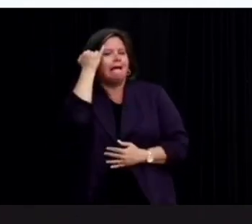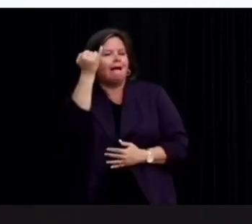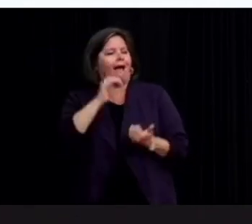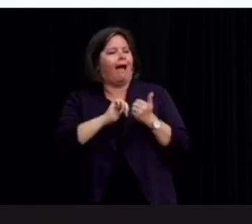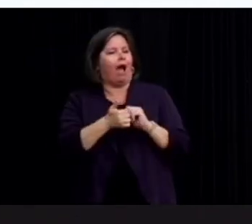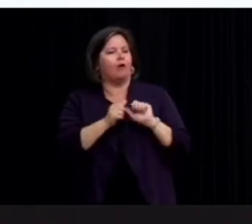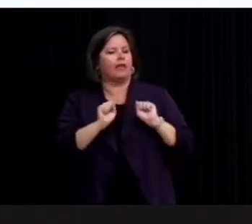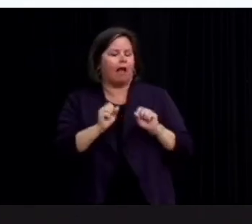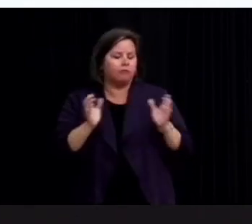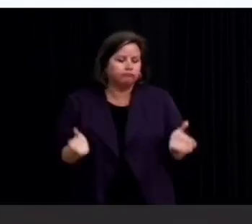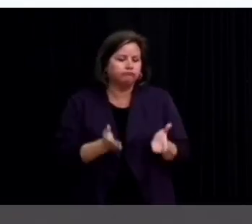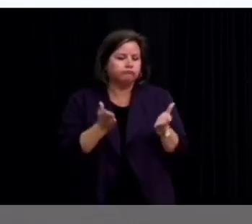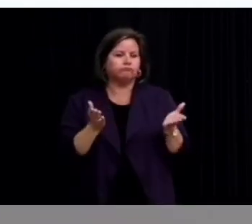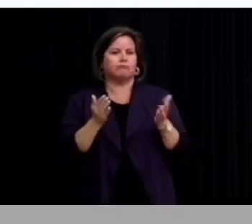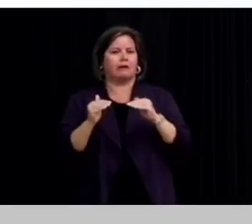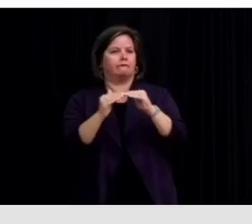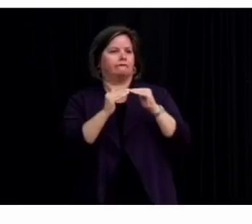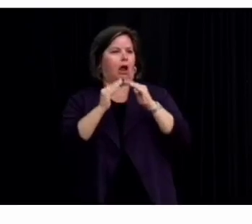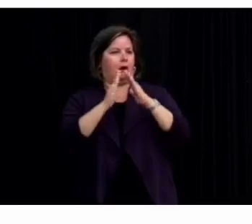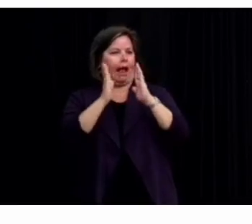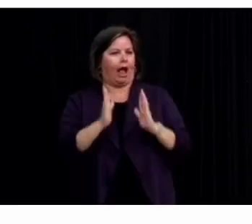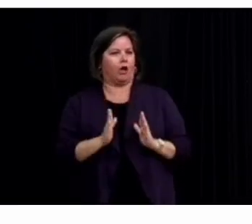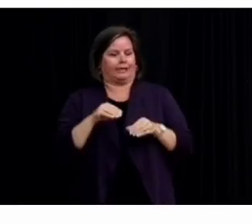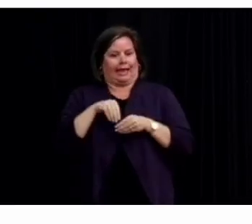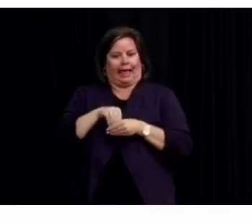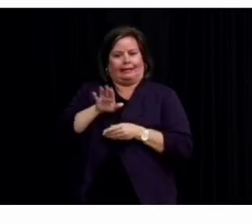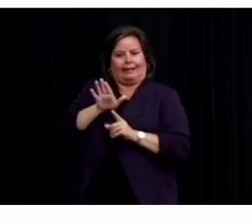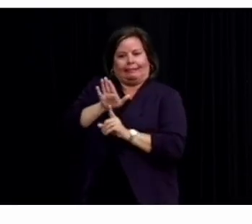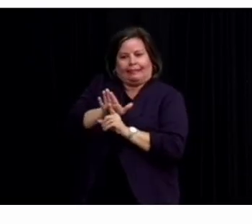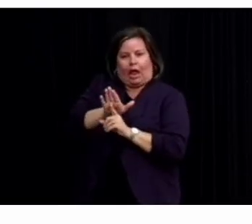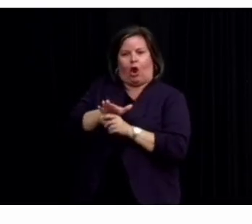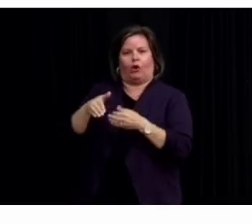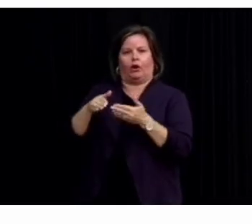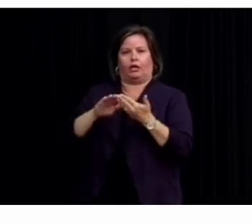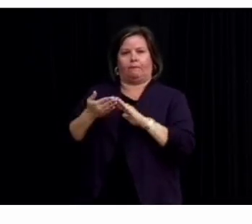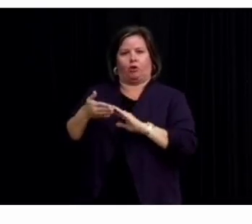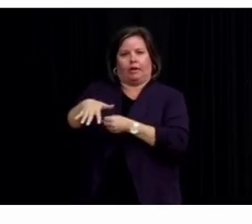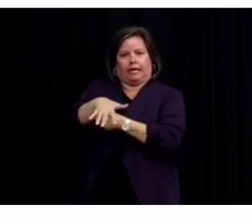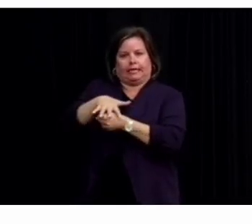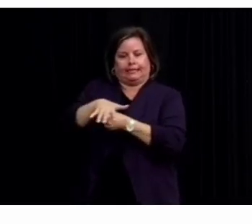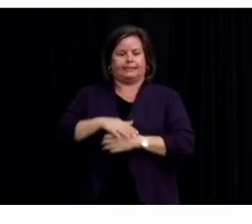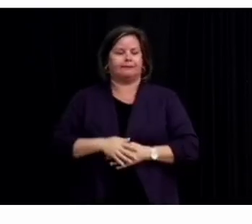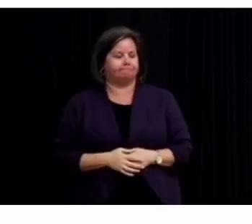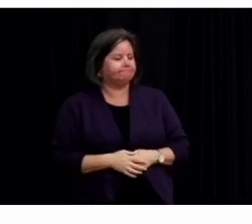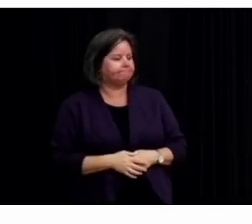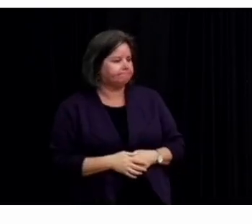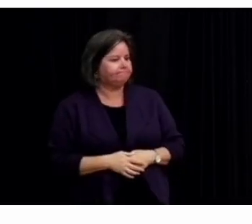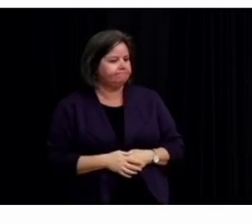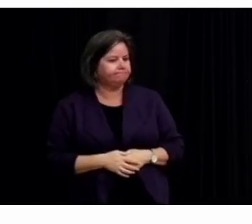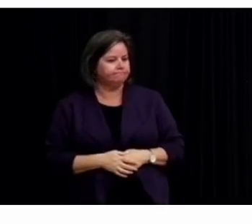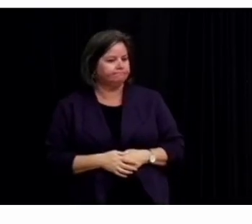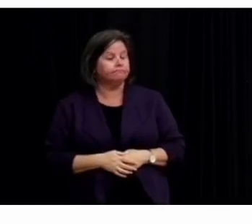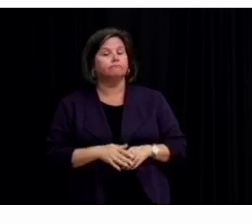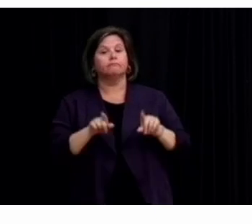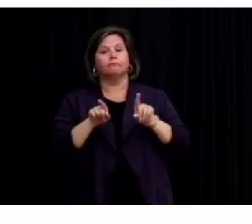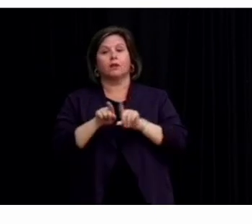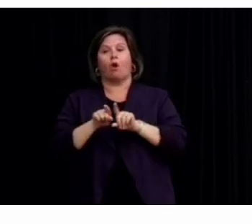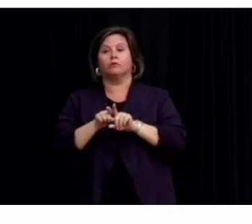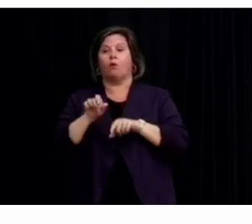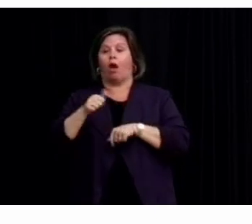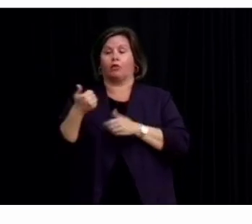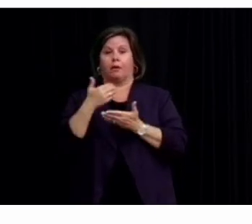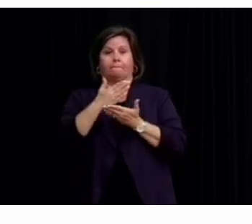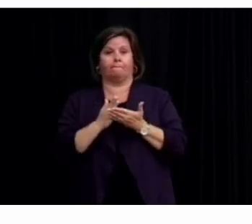fair housing and homeownership opportunities in their own communities. Another piece of the pillar, another piece of the